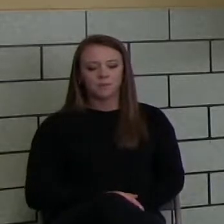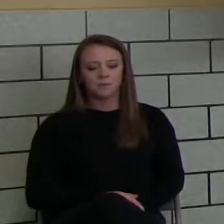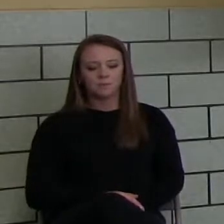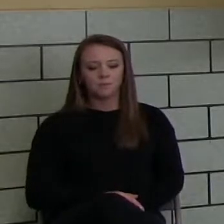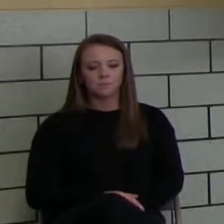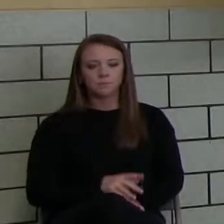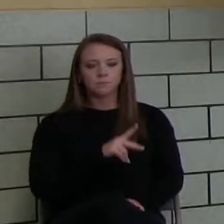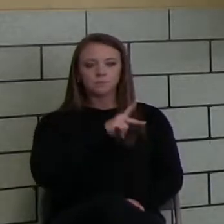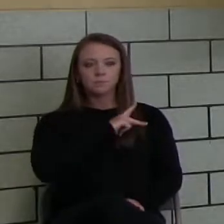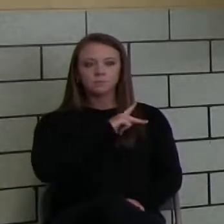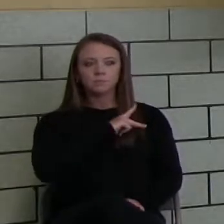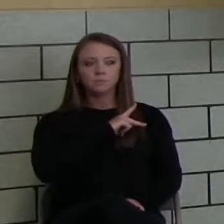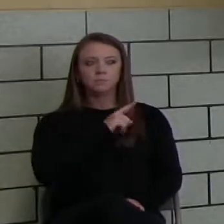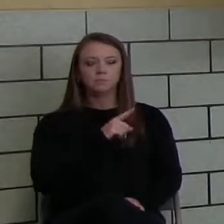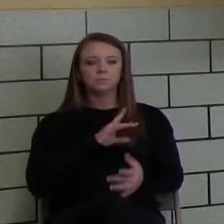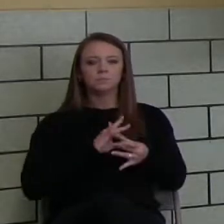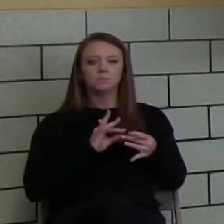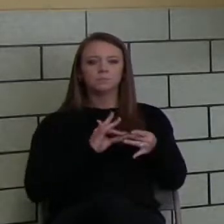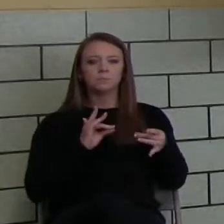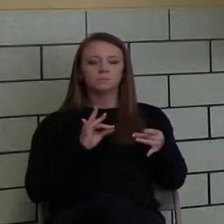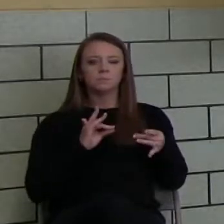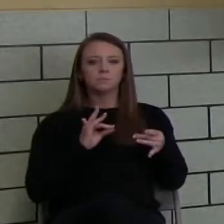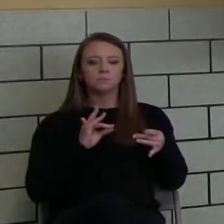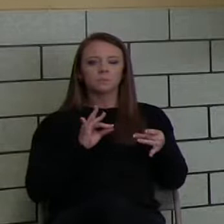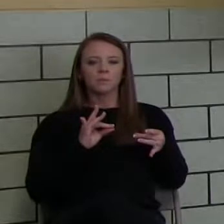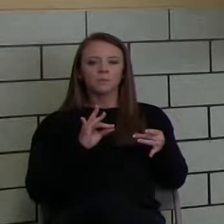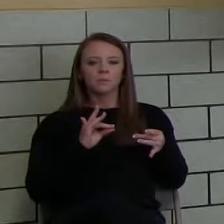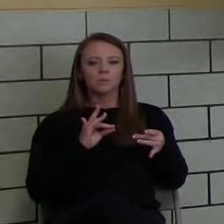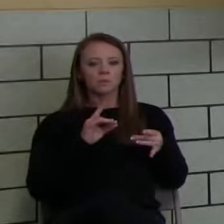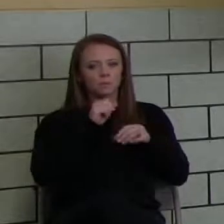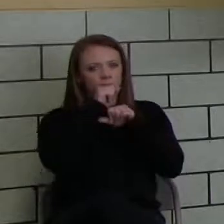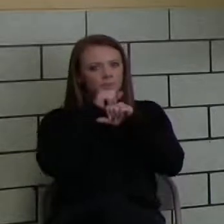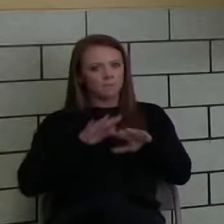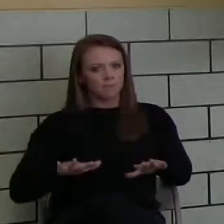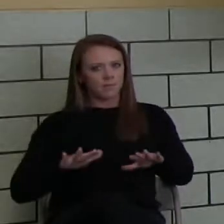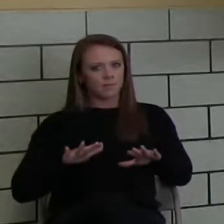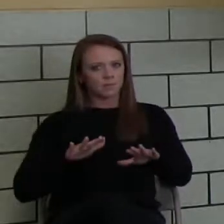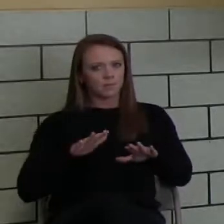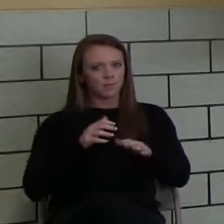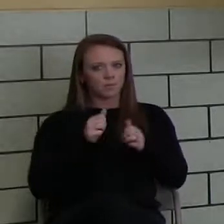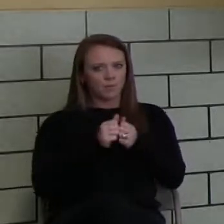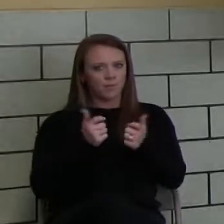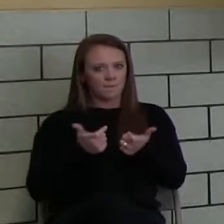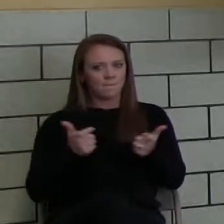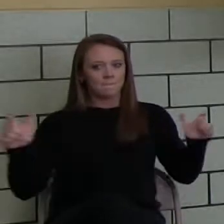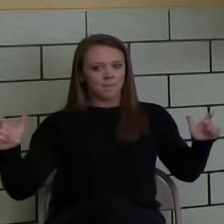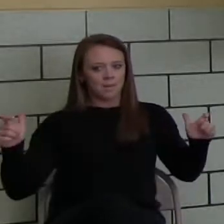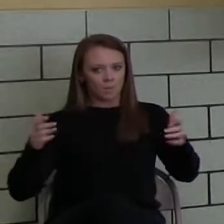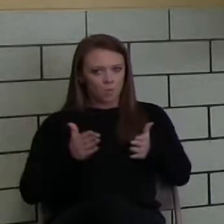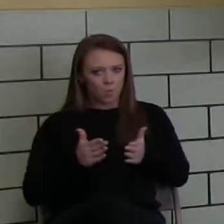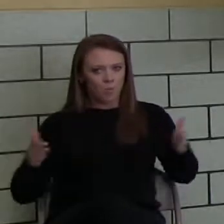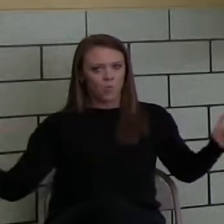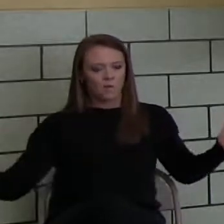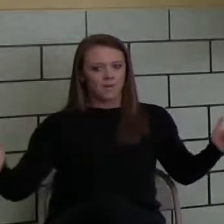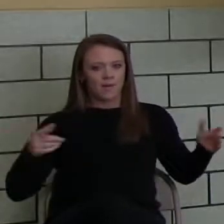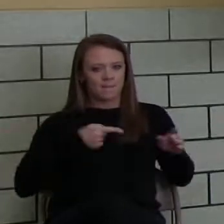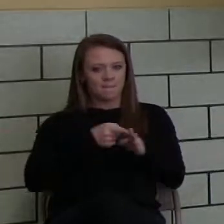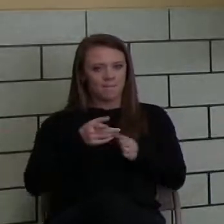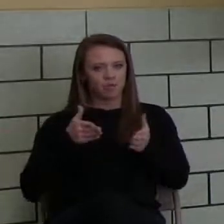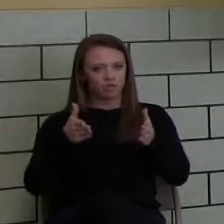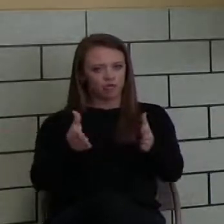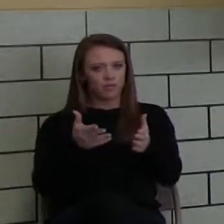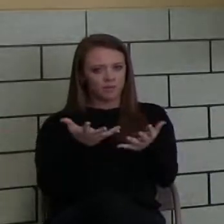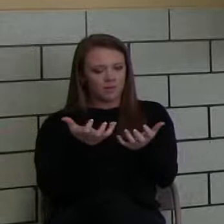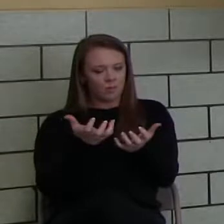So we're blessed with a very wide Main Street. Yes. Although, right.